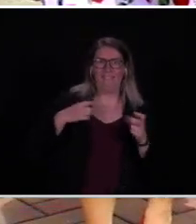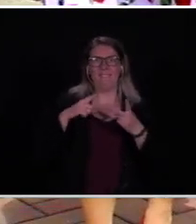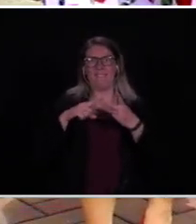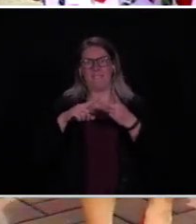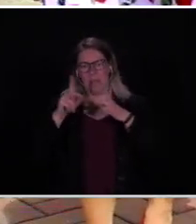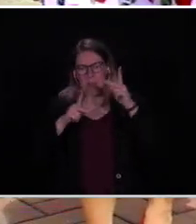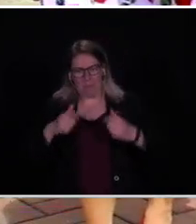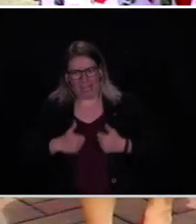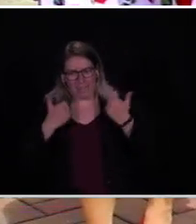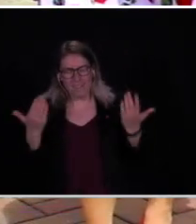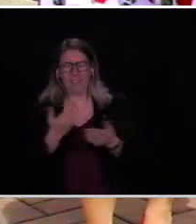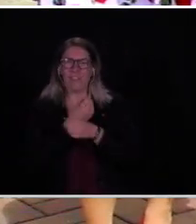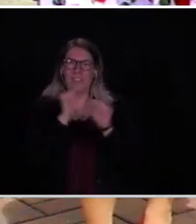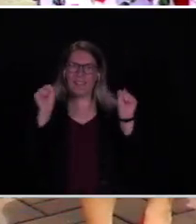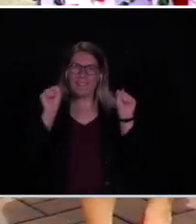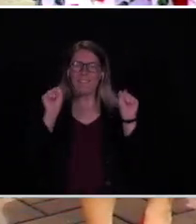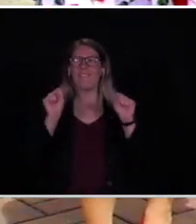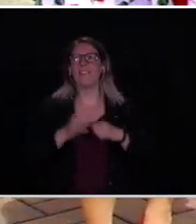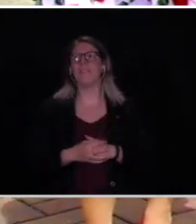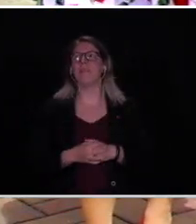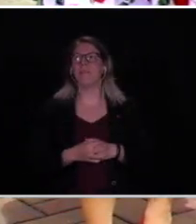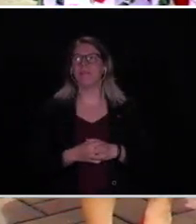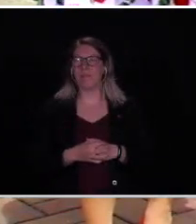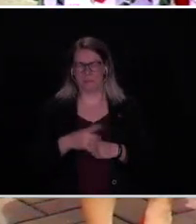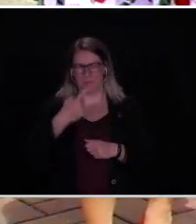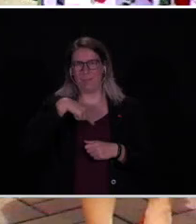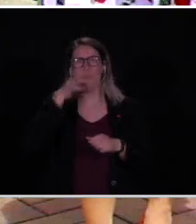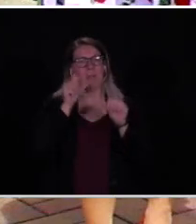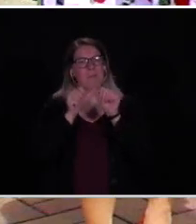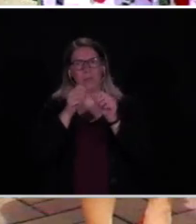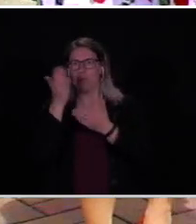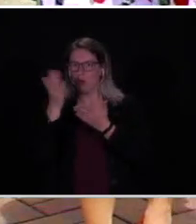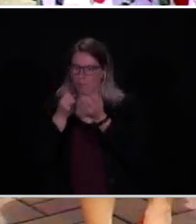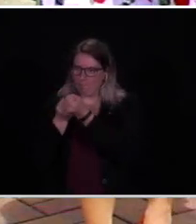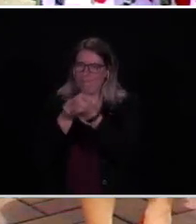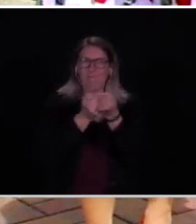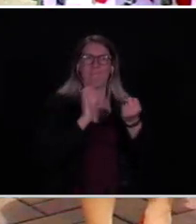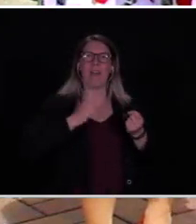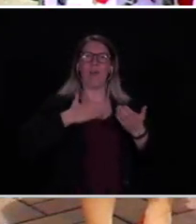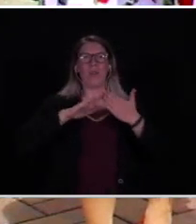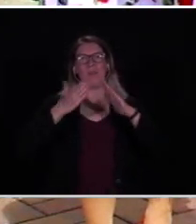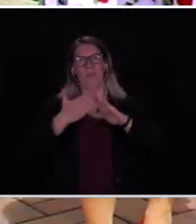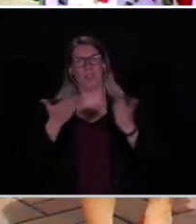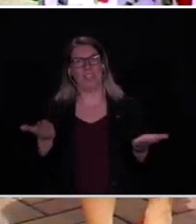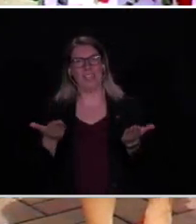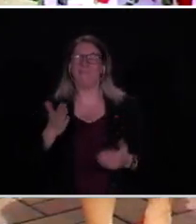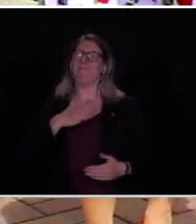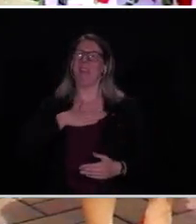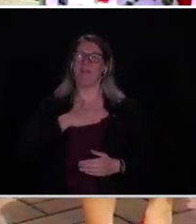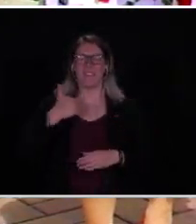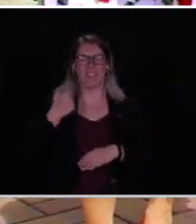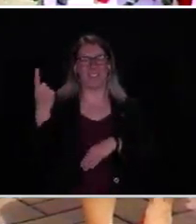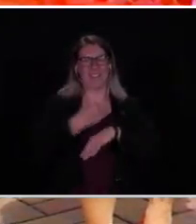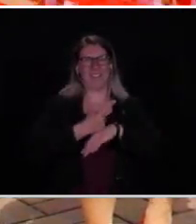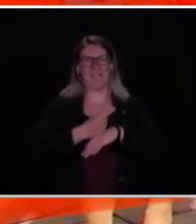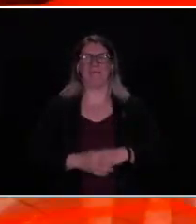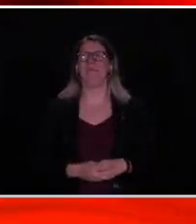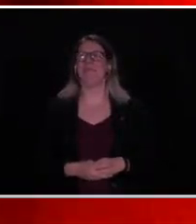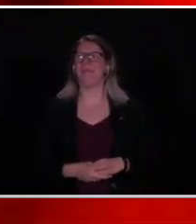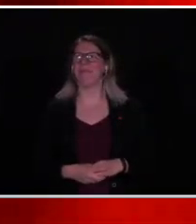members and continue giving a service to our community here in North Vancouver. Happy Canada Day!